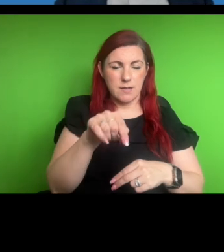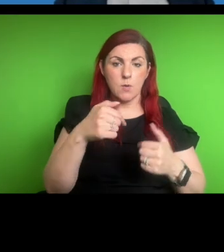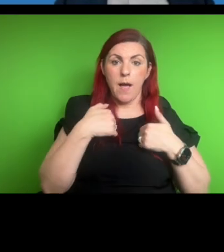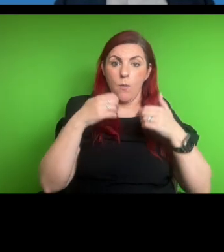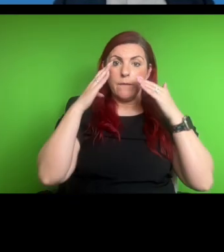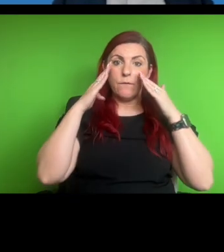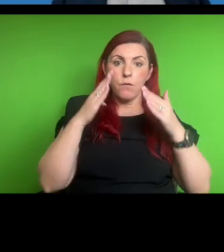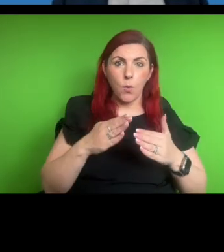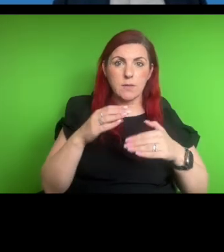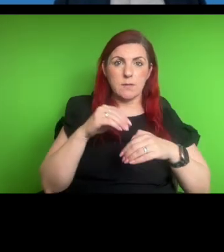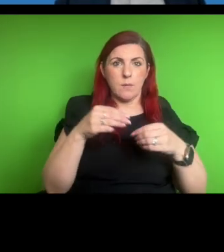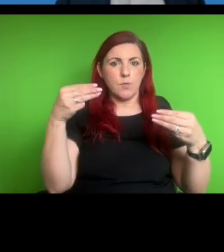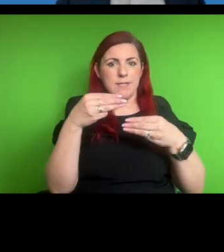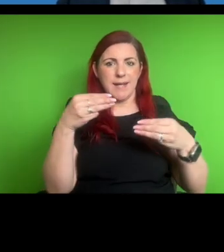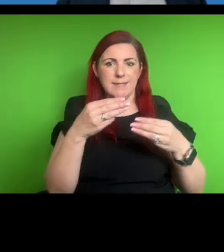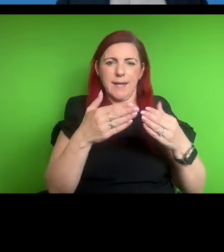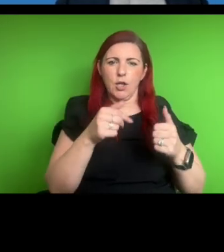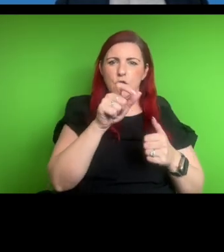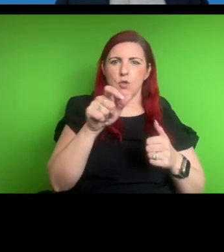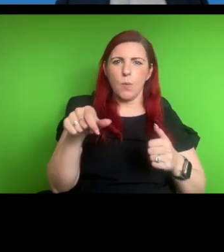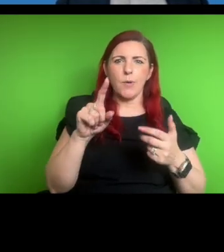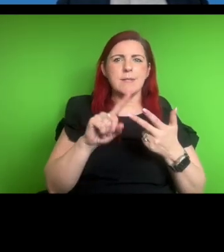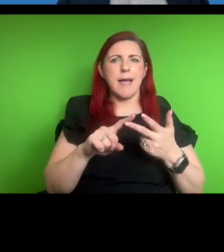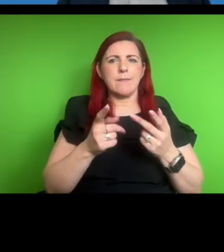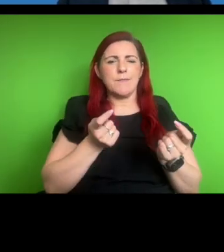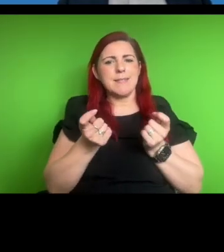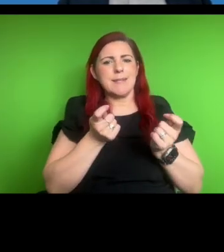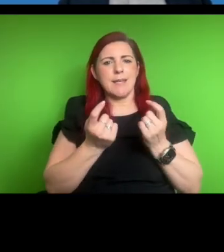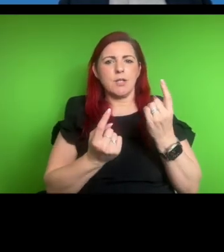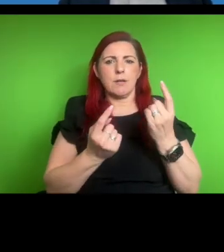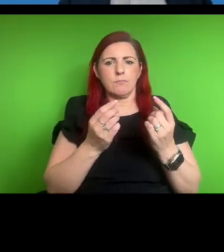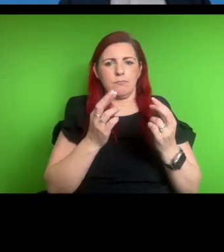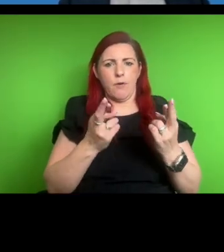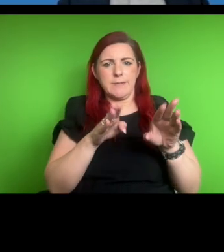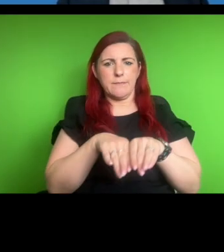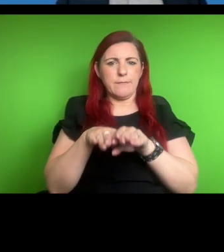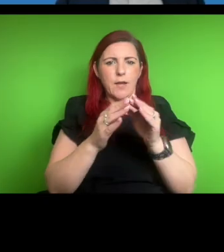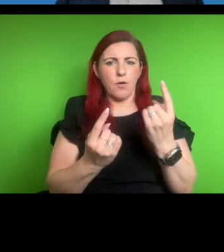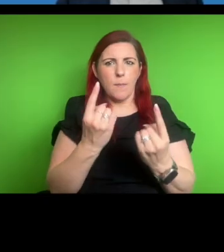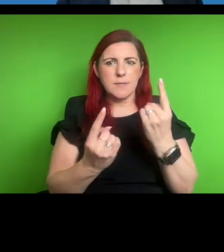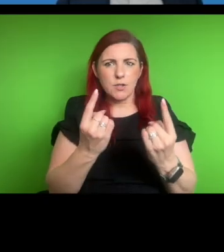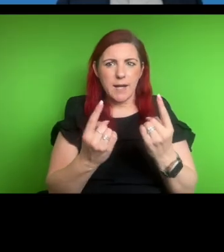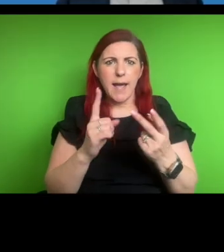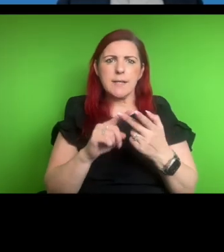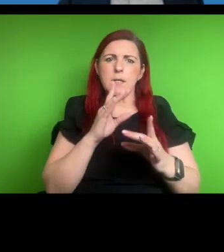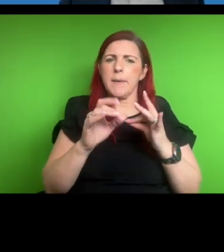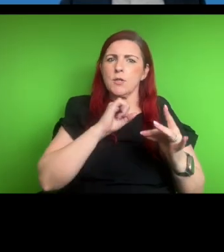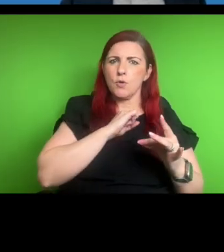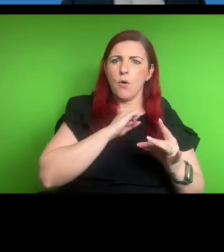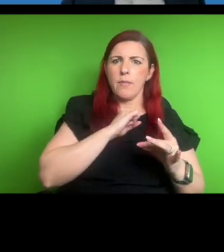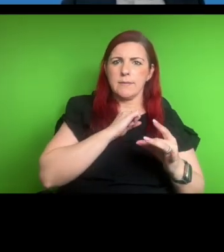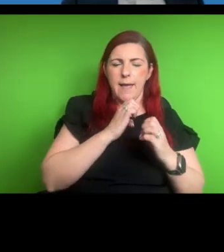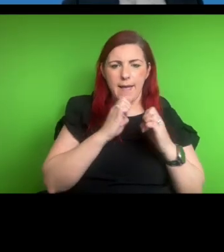consumers and facilitating competition and ensuring that every consumer has access